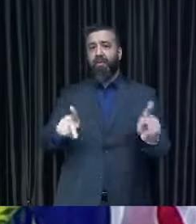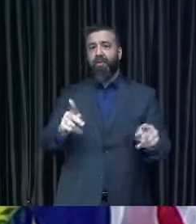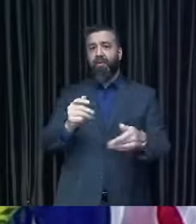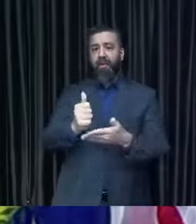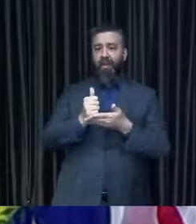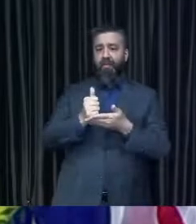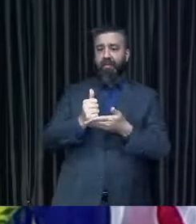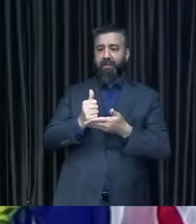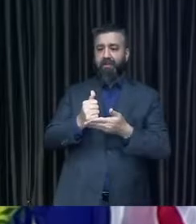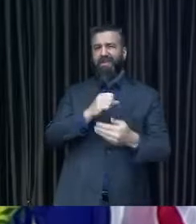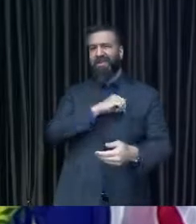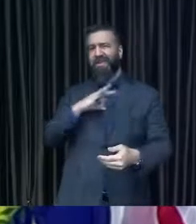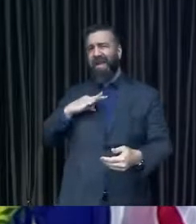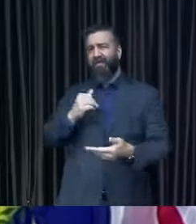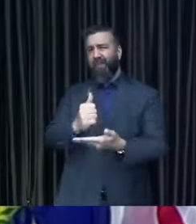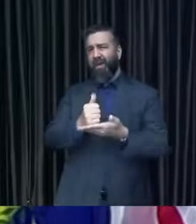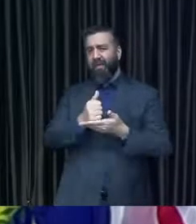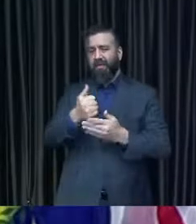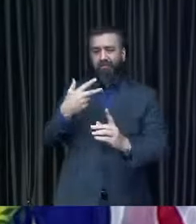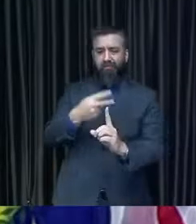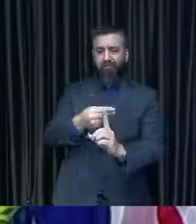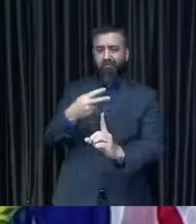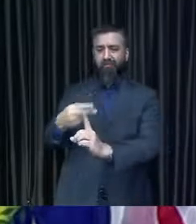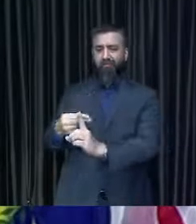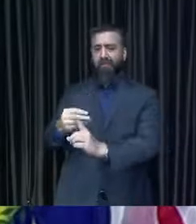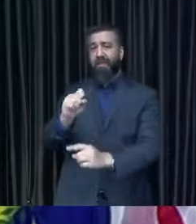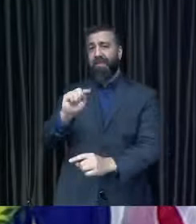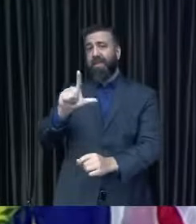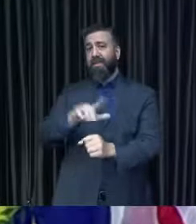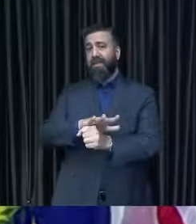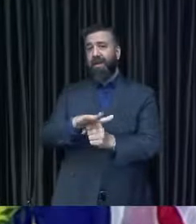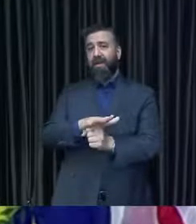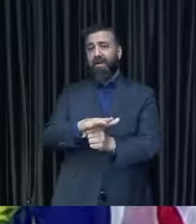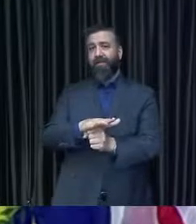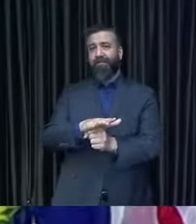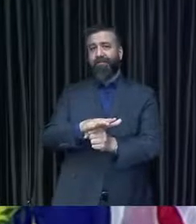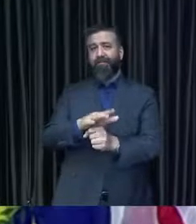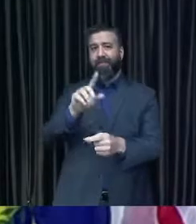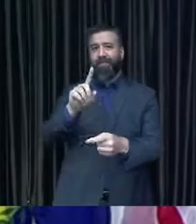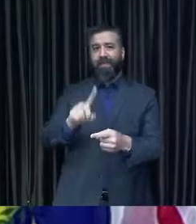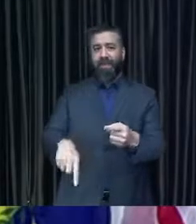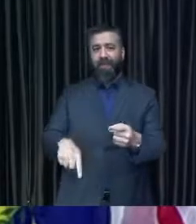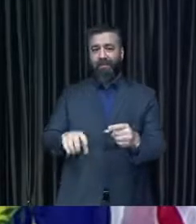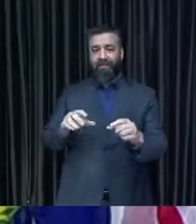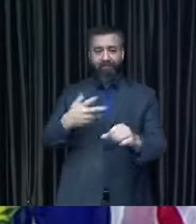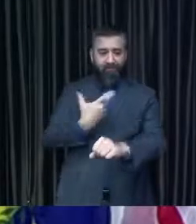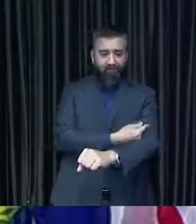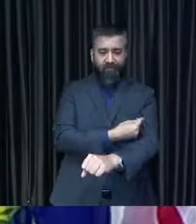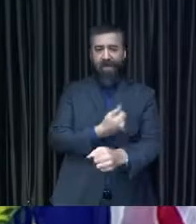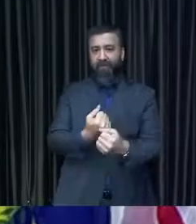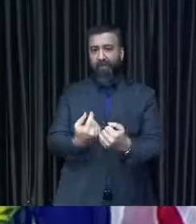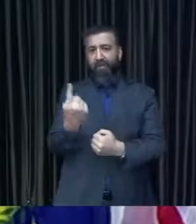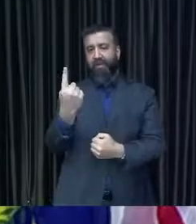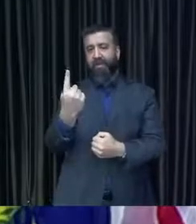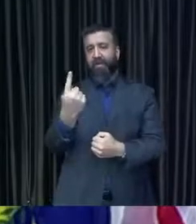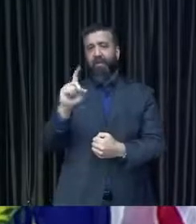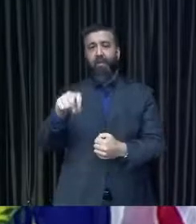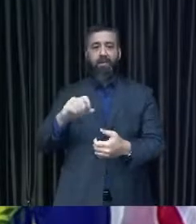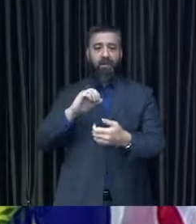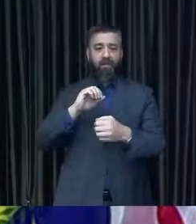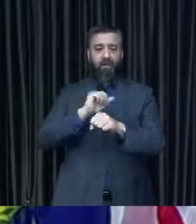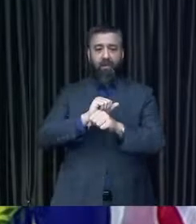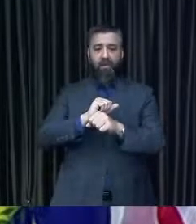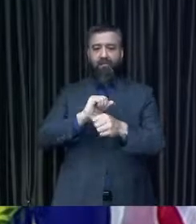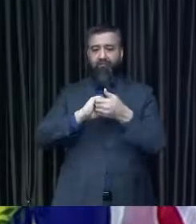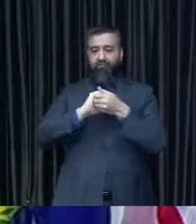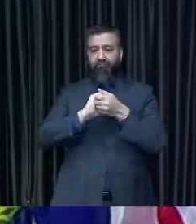Louis County will not have the ability of the infrastructure to vaccinate everyone. We will be working closely with other vaccinators